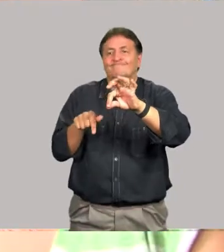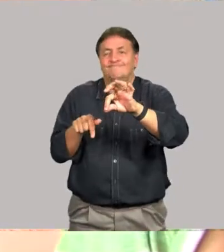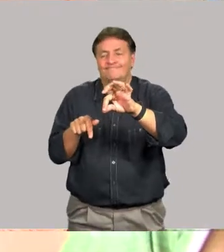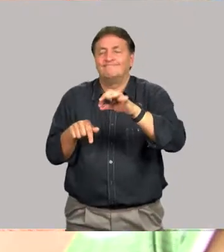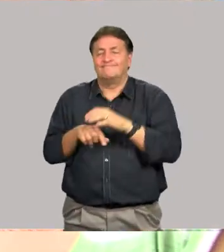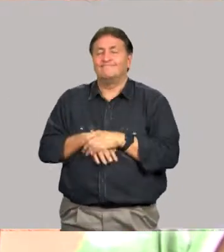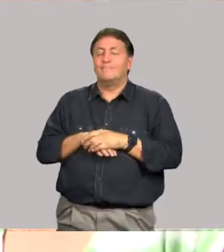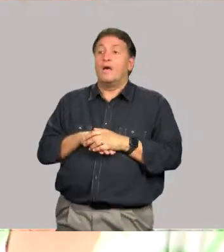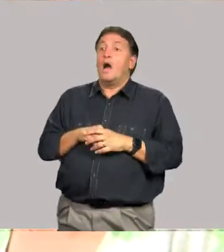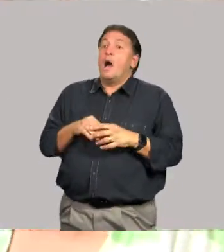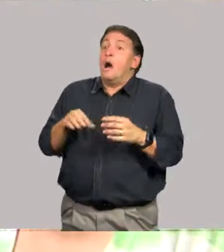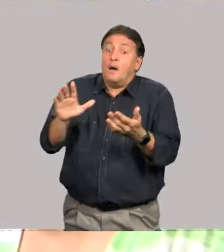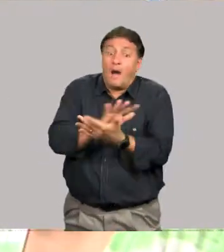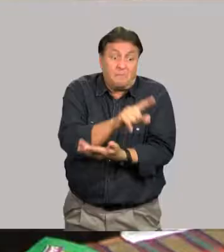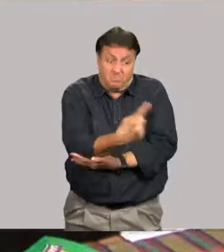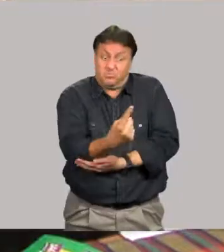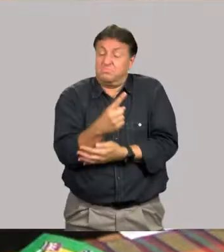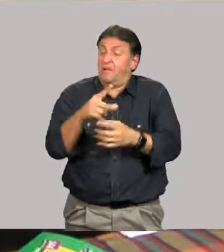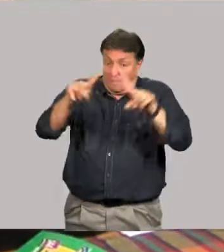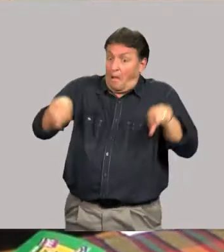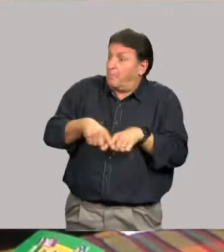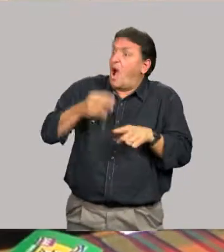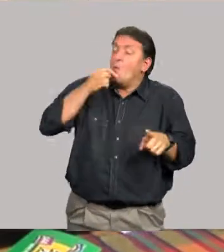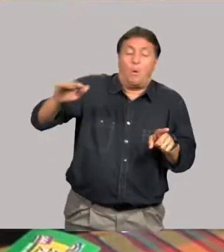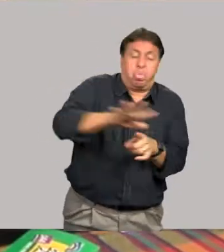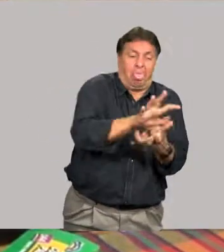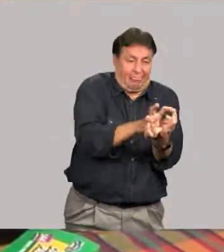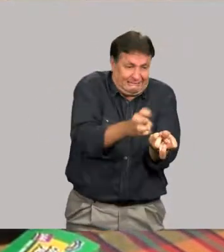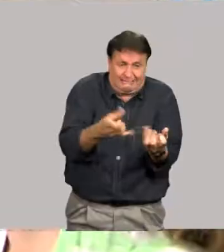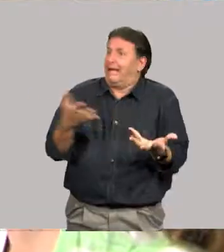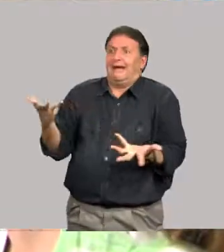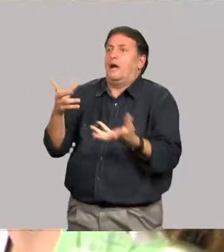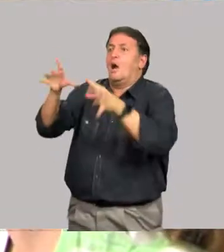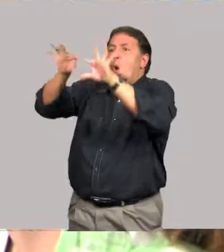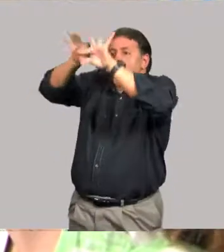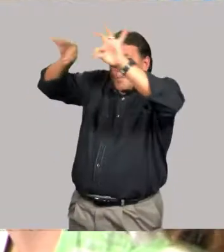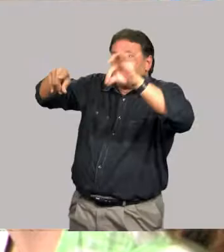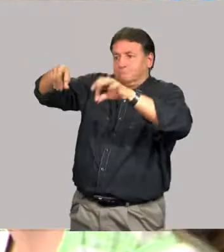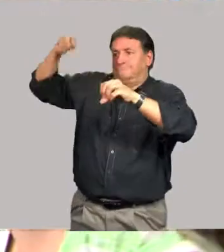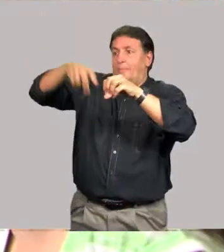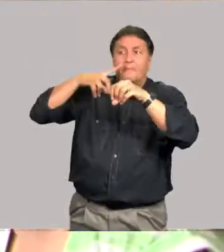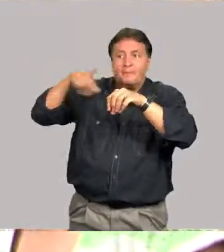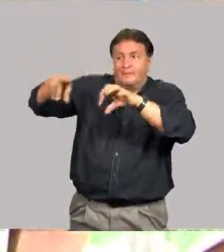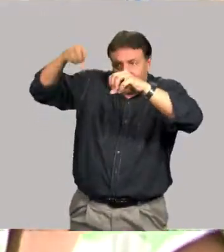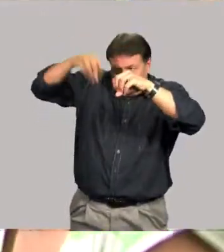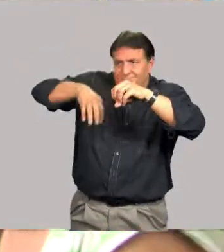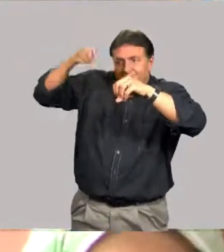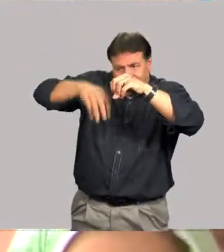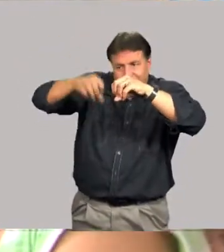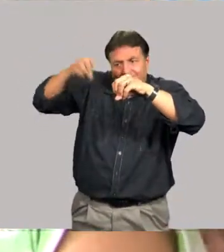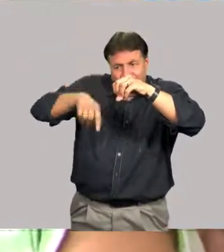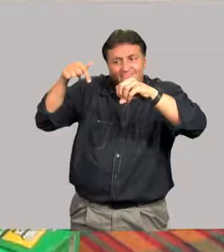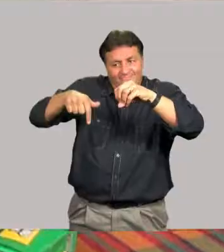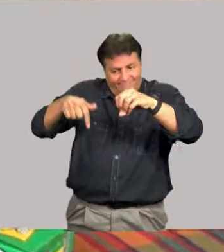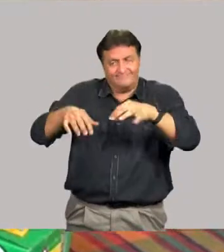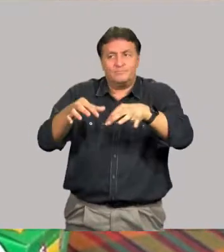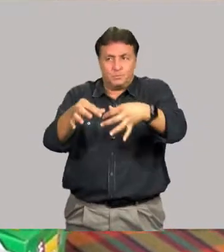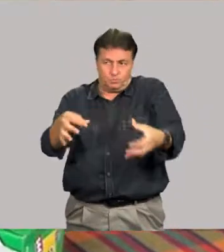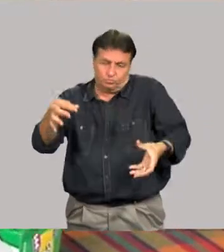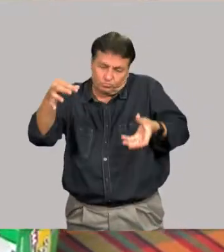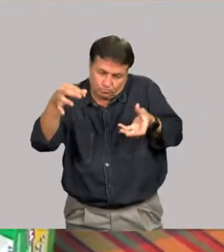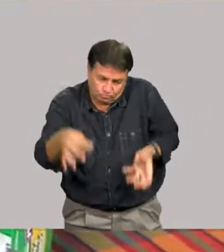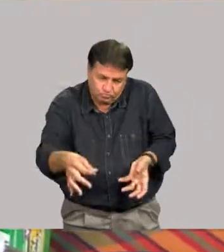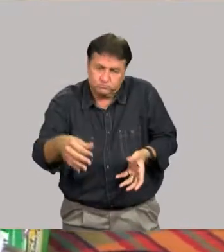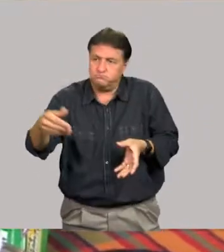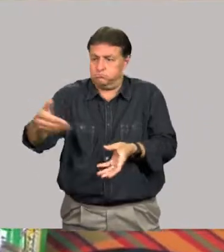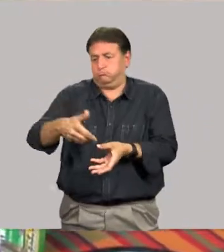list. Now we need to keep them safe. It says in the guide we can use a plastic bag to keep them dry. Oh, that's a great idea. Perfect. Remember,